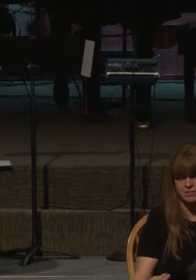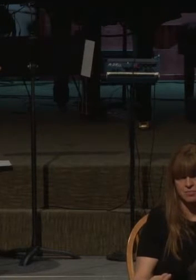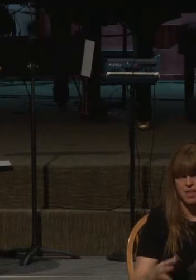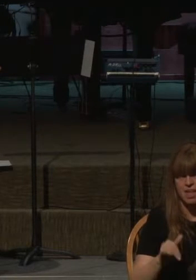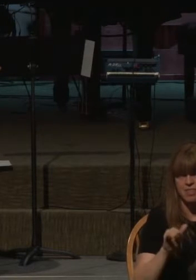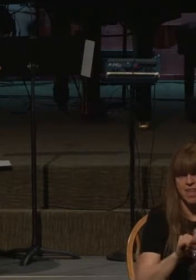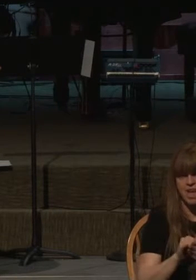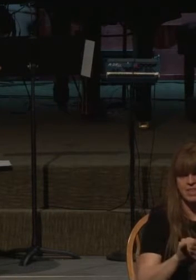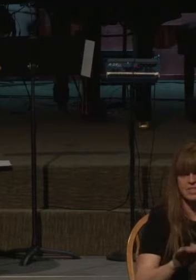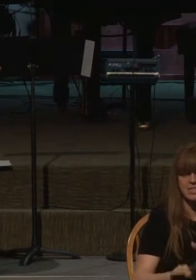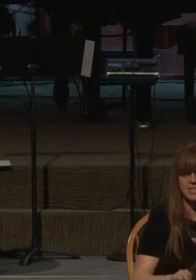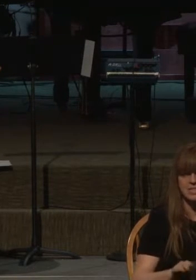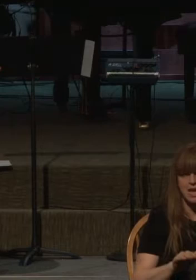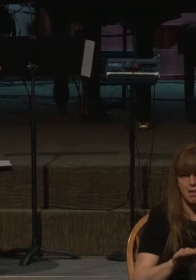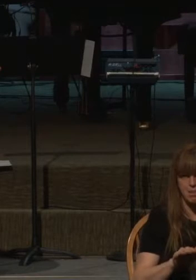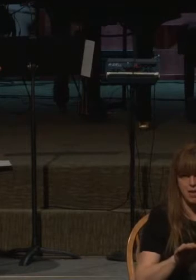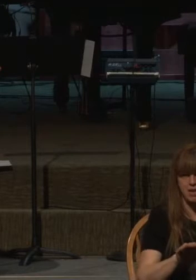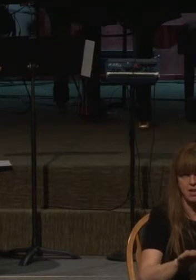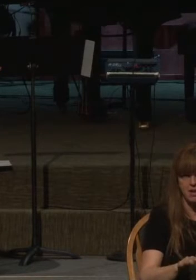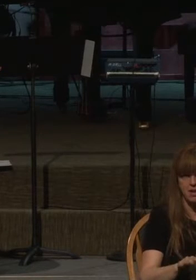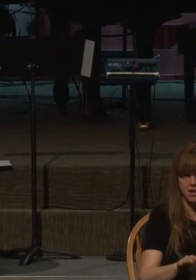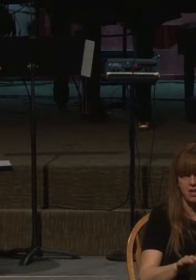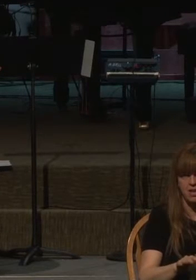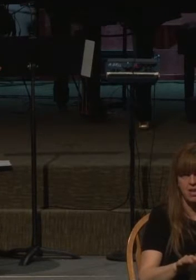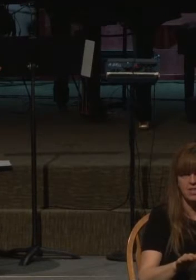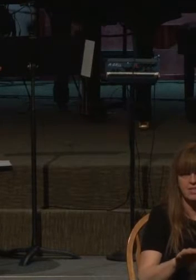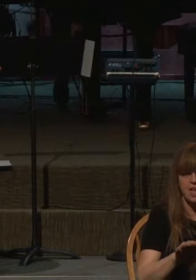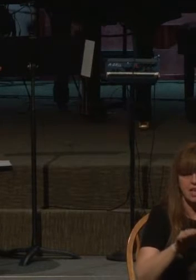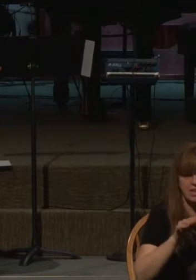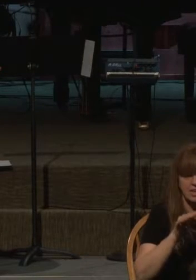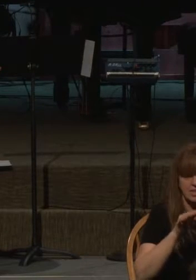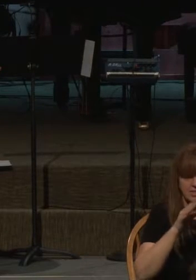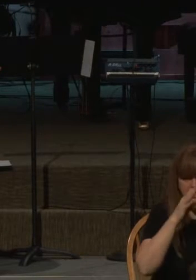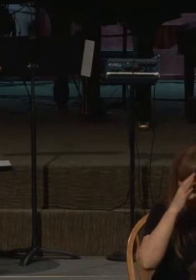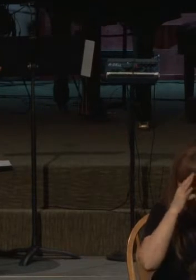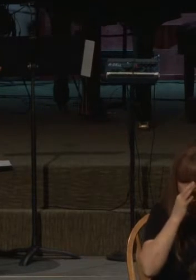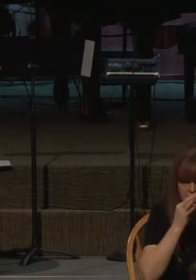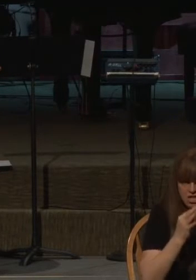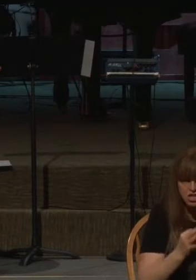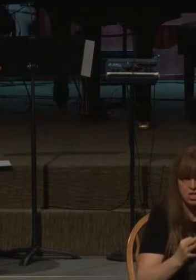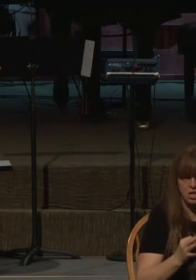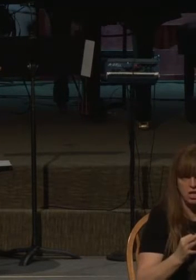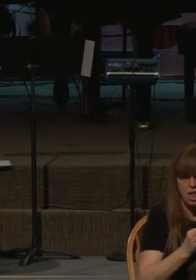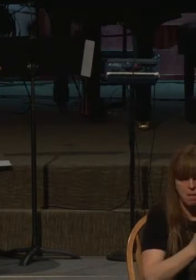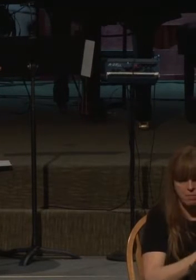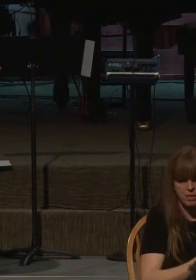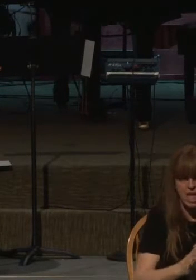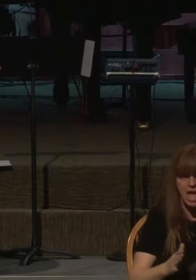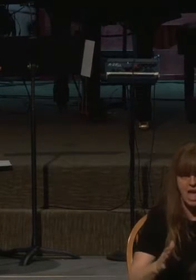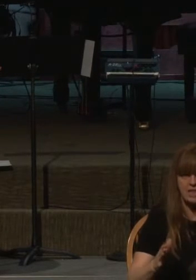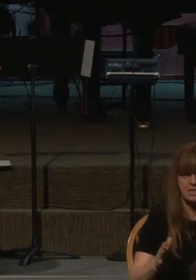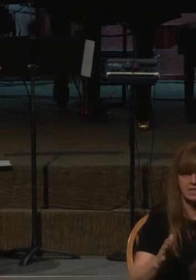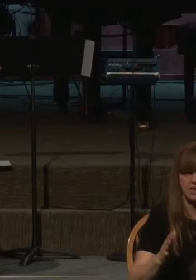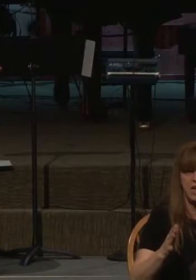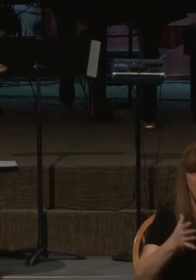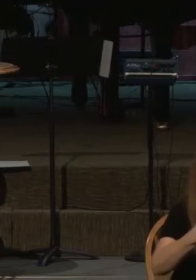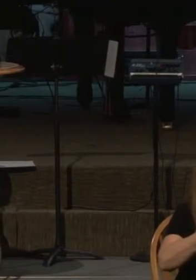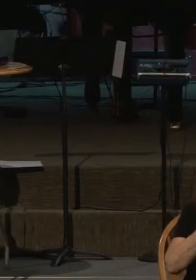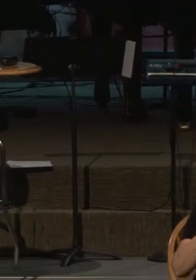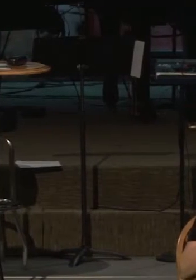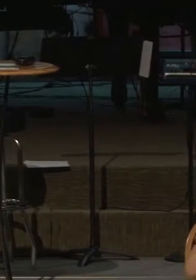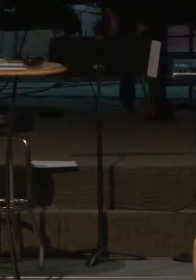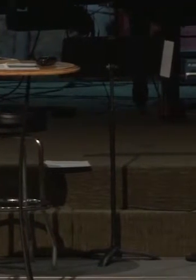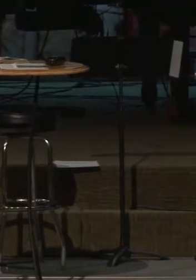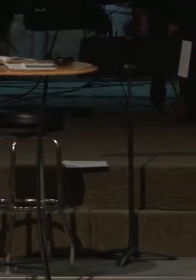And that step is an intentional, thought-out, planned way of taking what